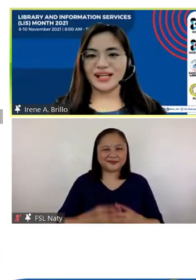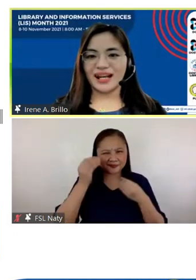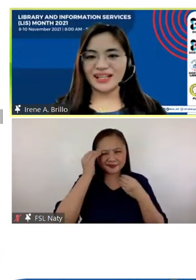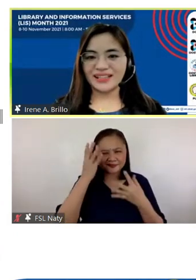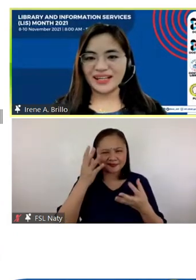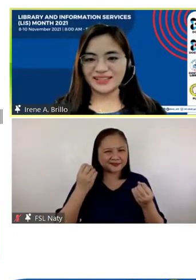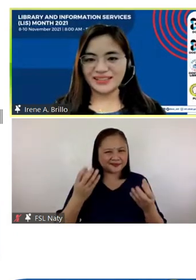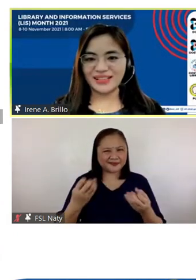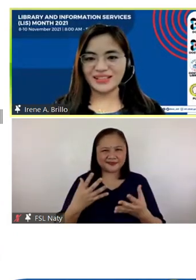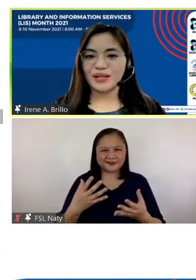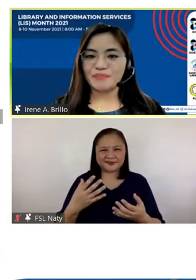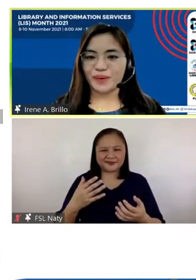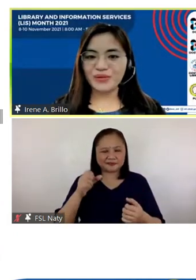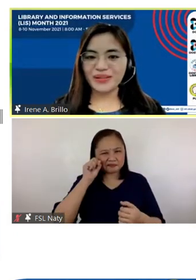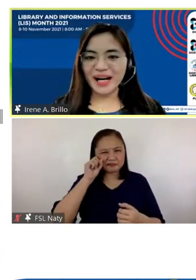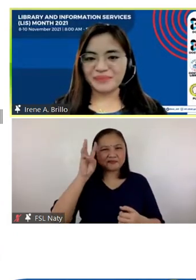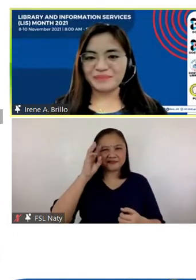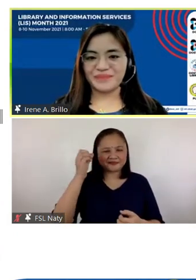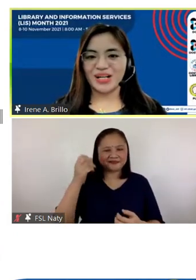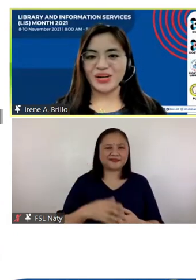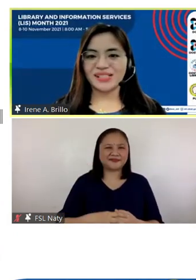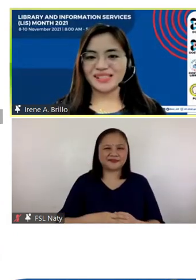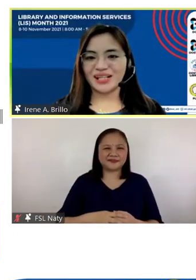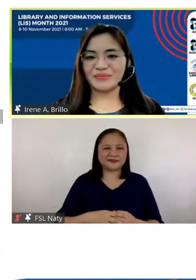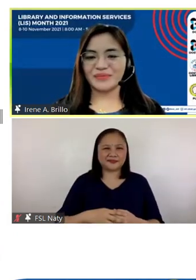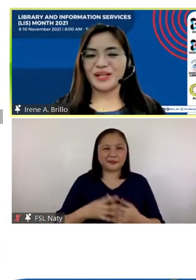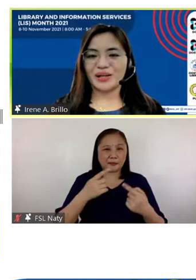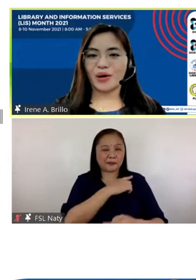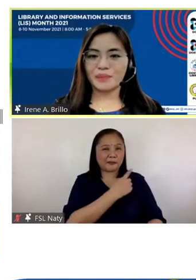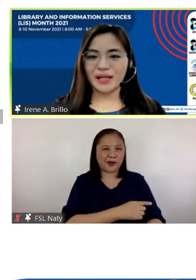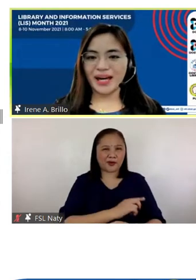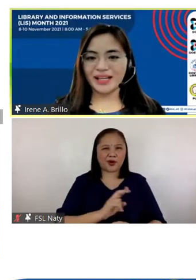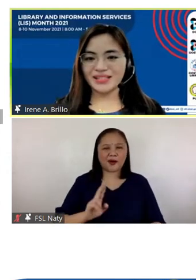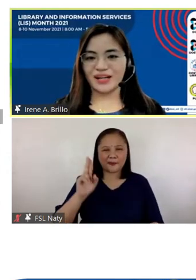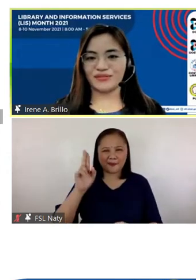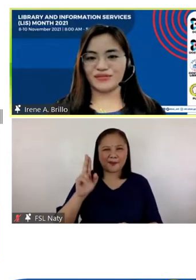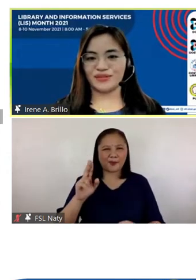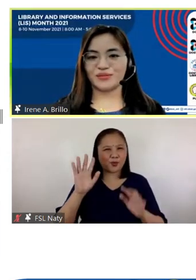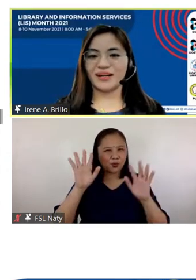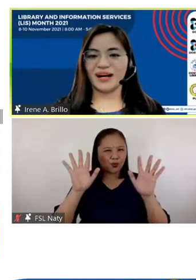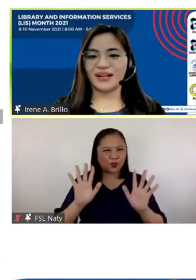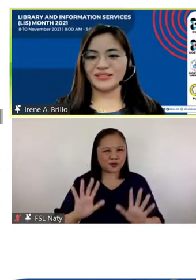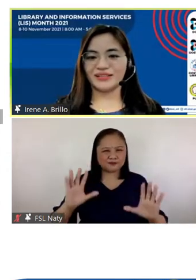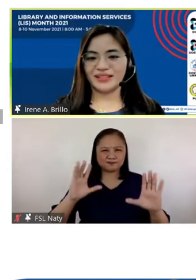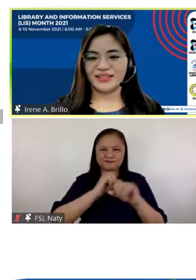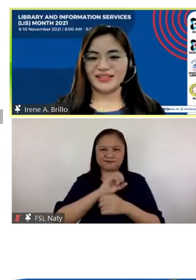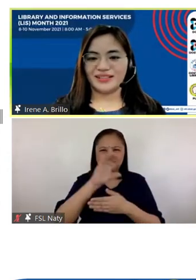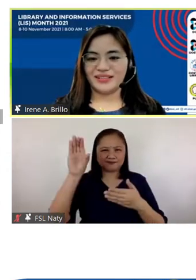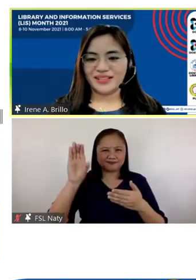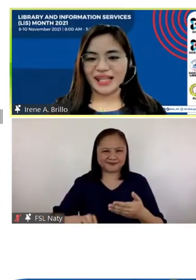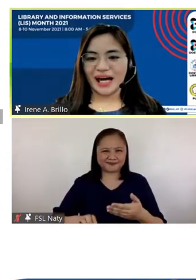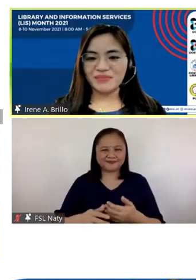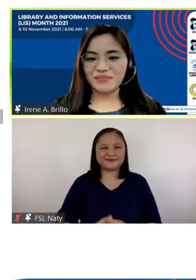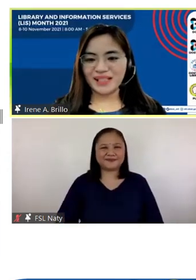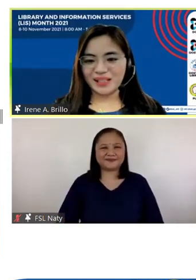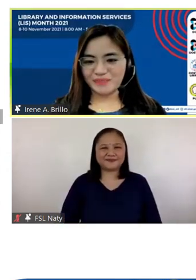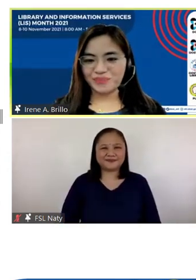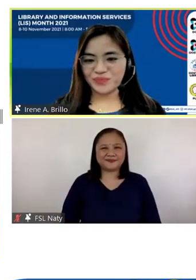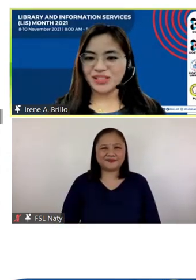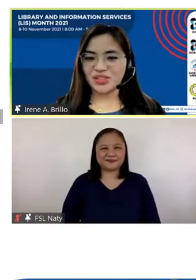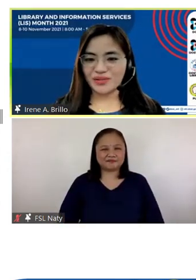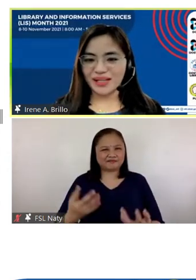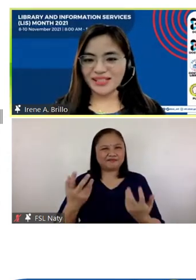informative, enlightened, power up, awesome, comprehensive, wow,